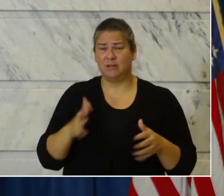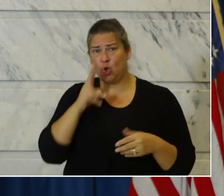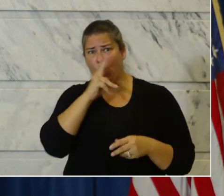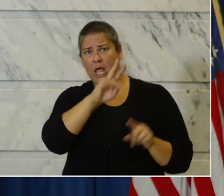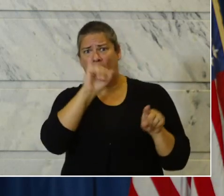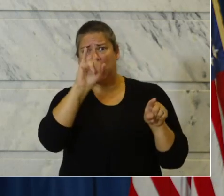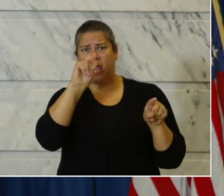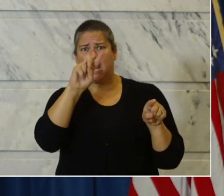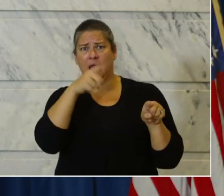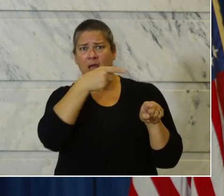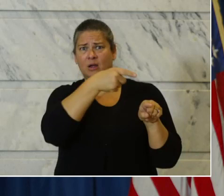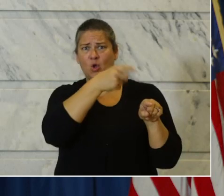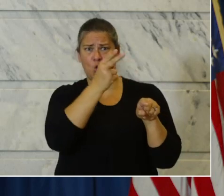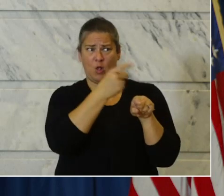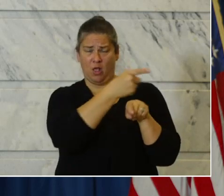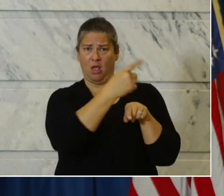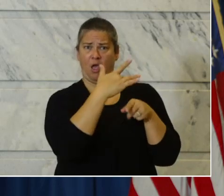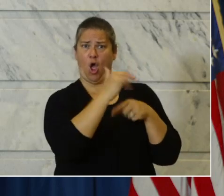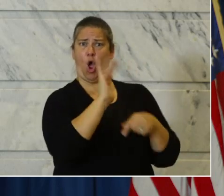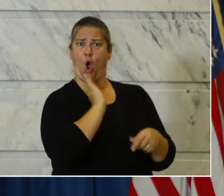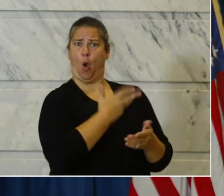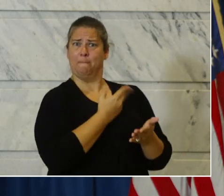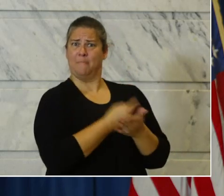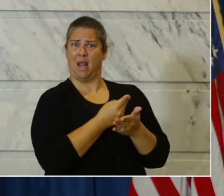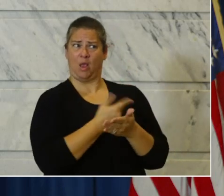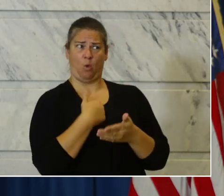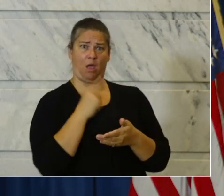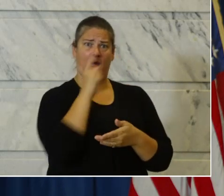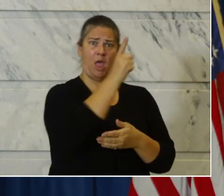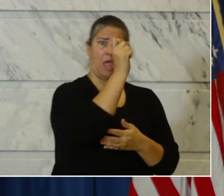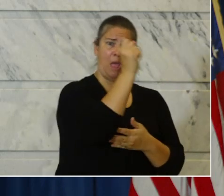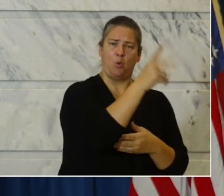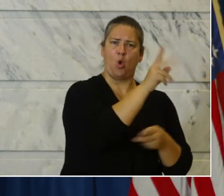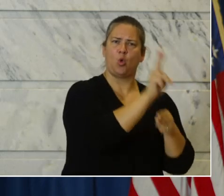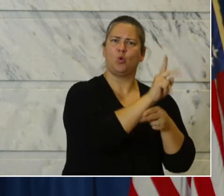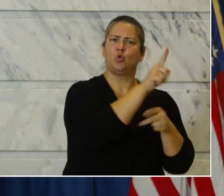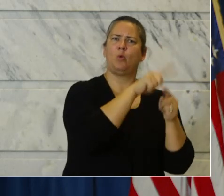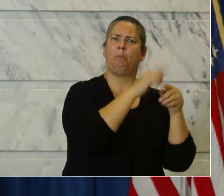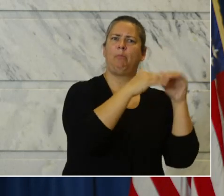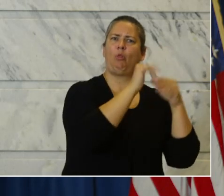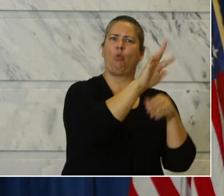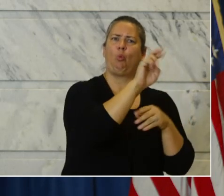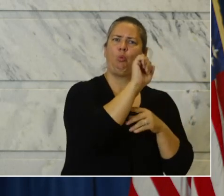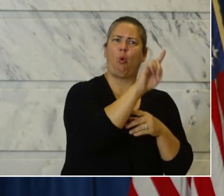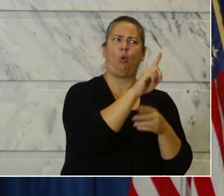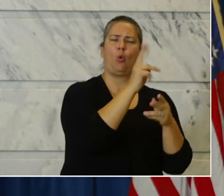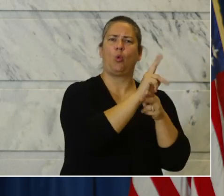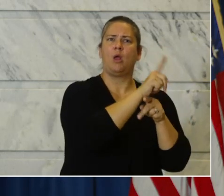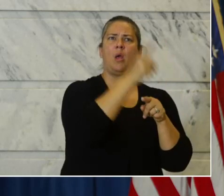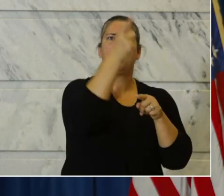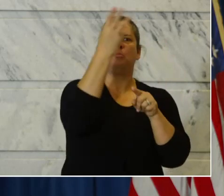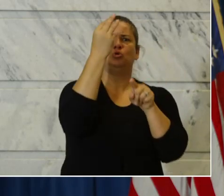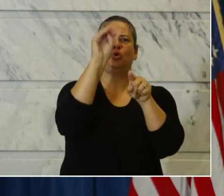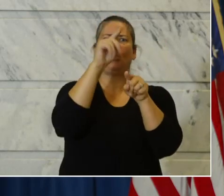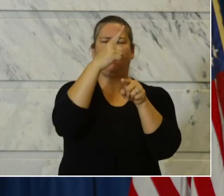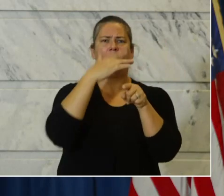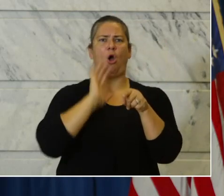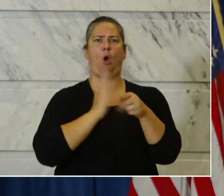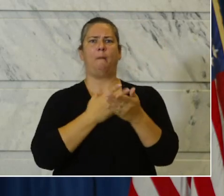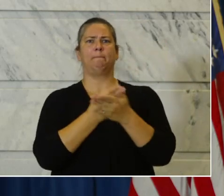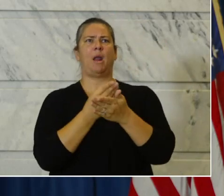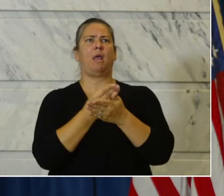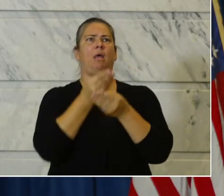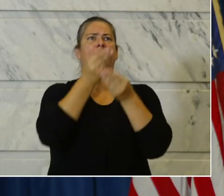Indiana, using our money to build their roads, and other states around us, Missouri, they can pay for their health care